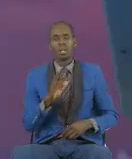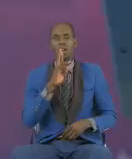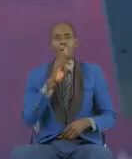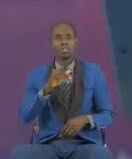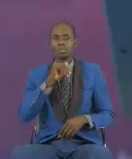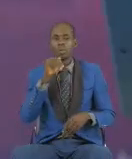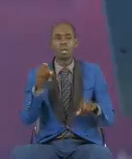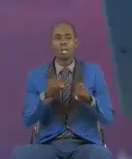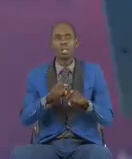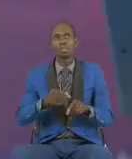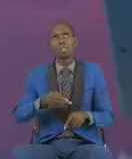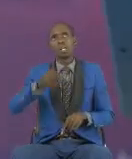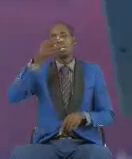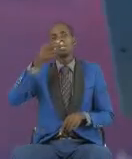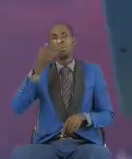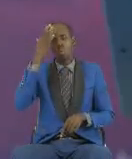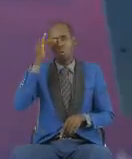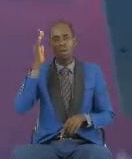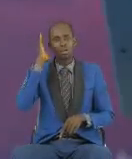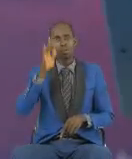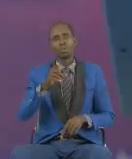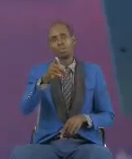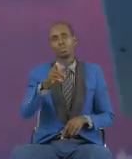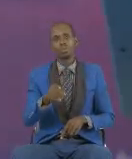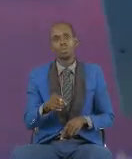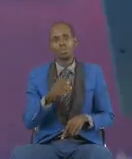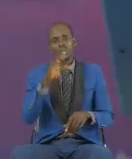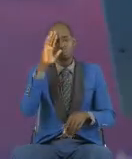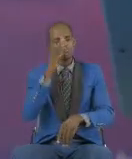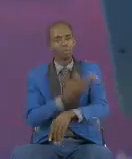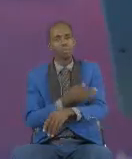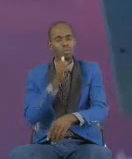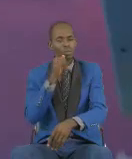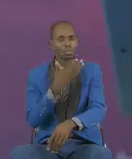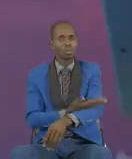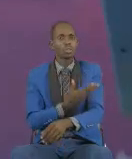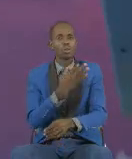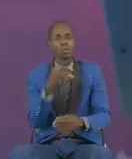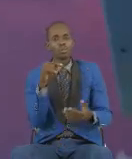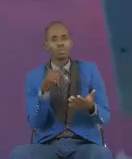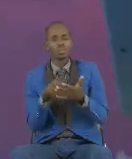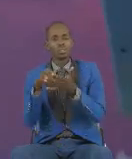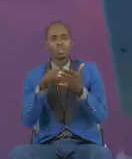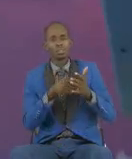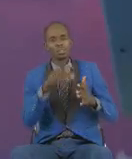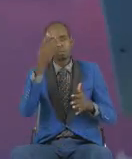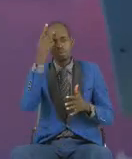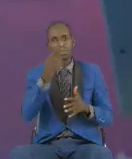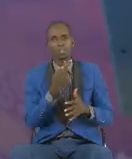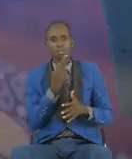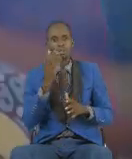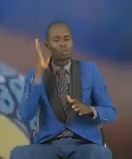high. What should you, child, son, daughter of Mr. So-and-so, go beyond our